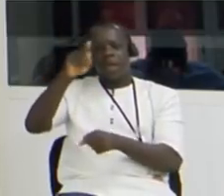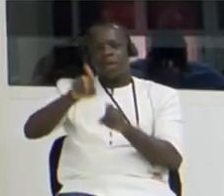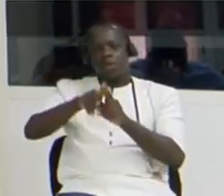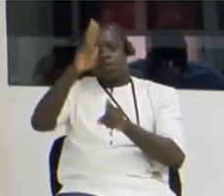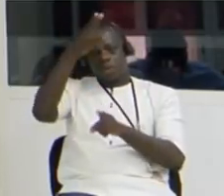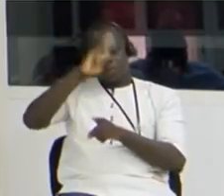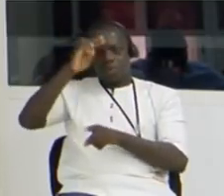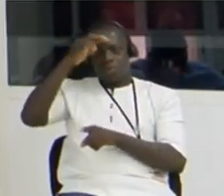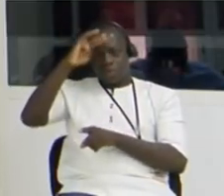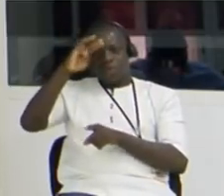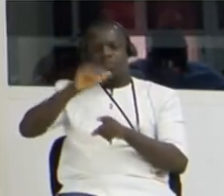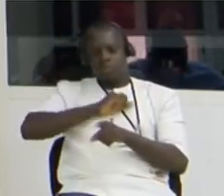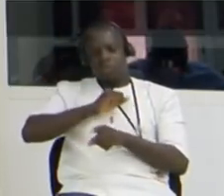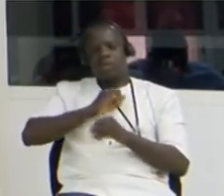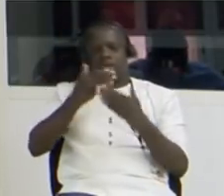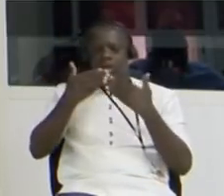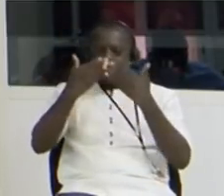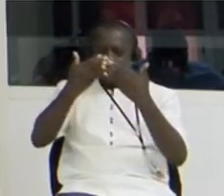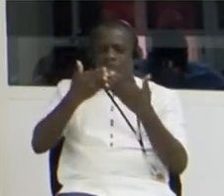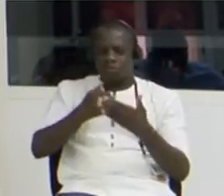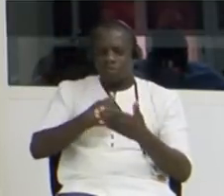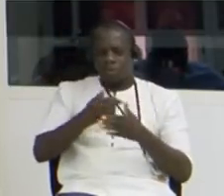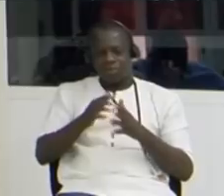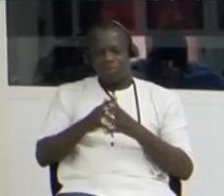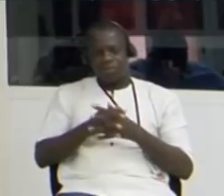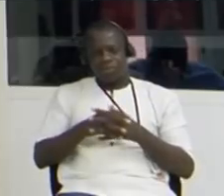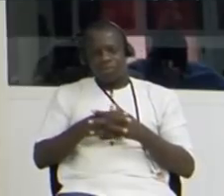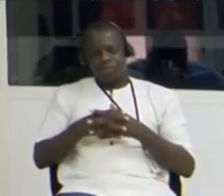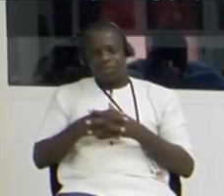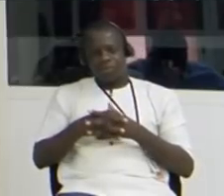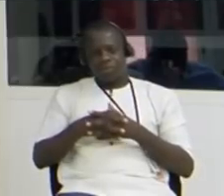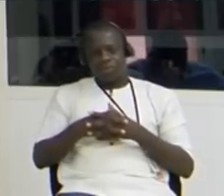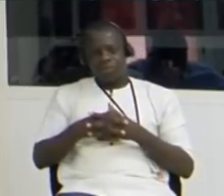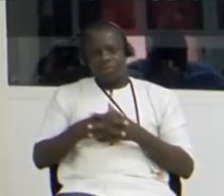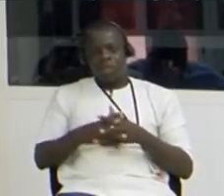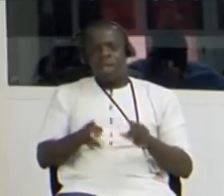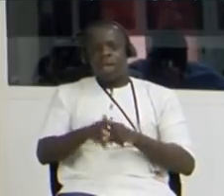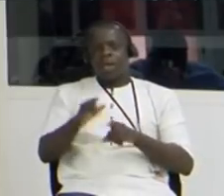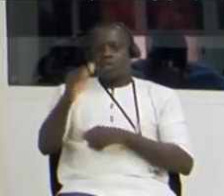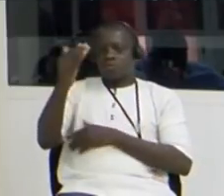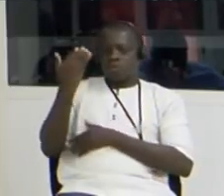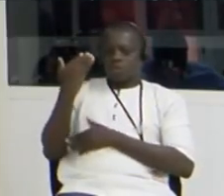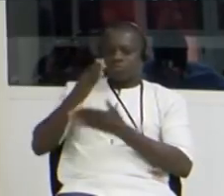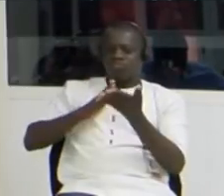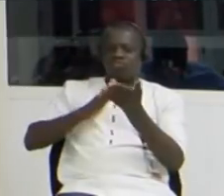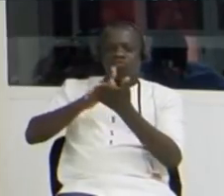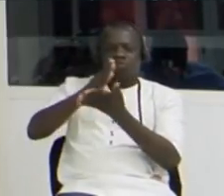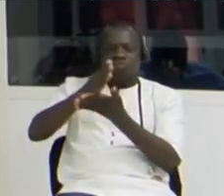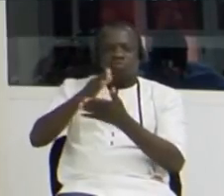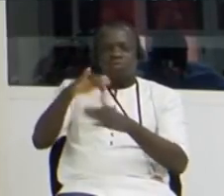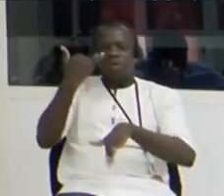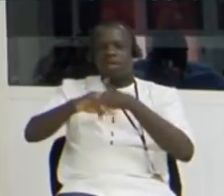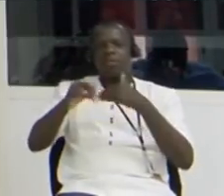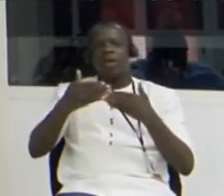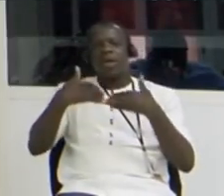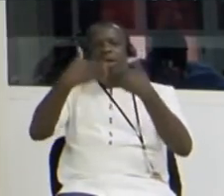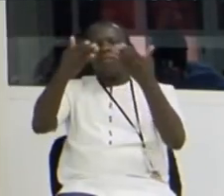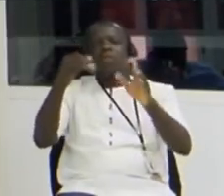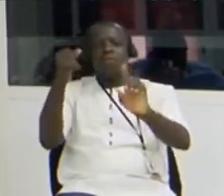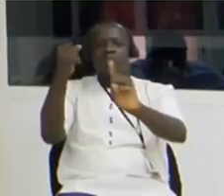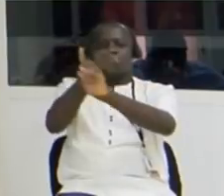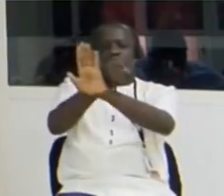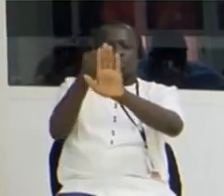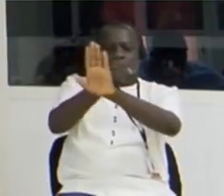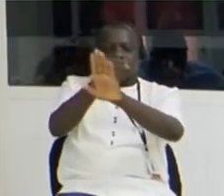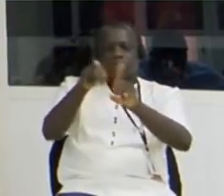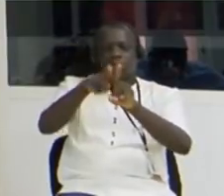me. And it was during those occasions when they were not afforded the protective measures that you had in place at